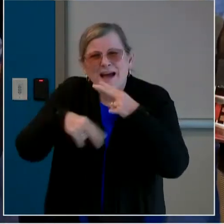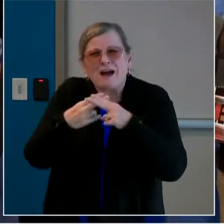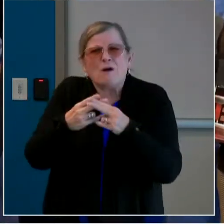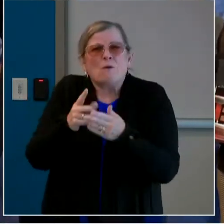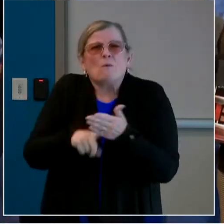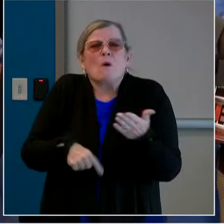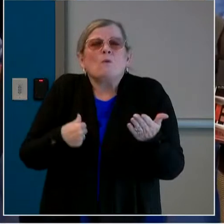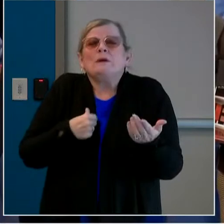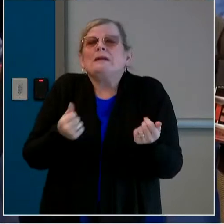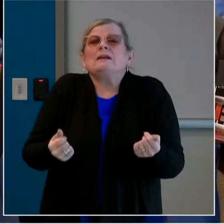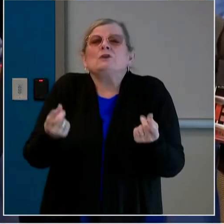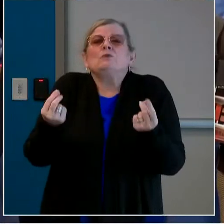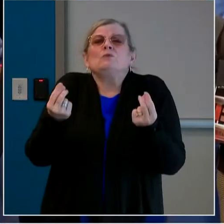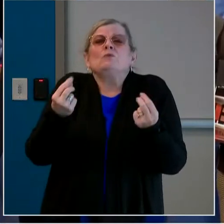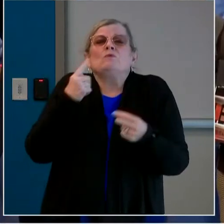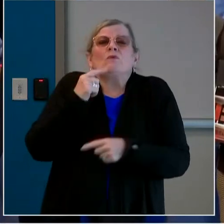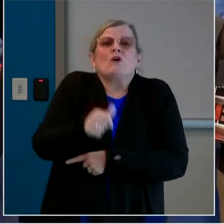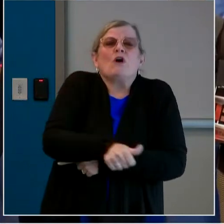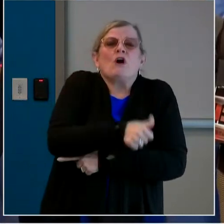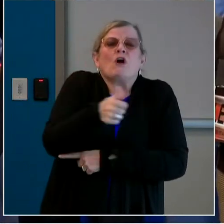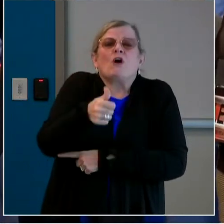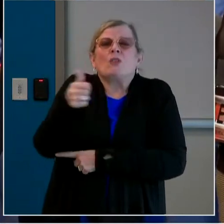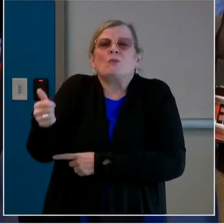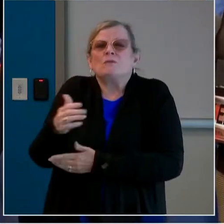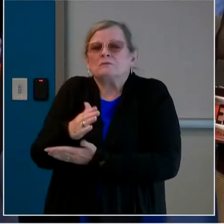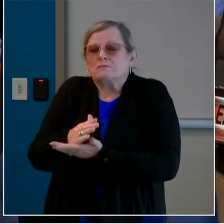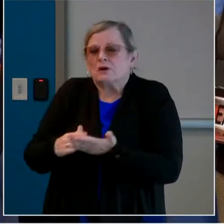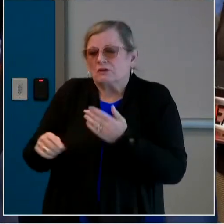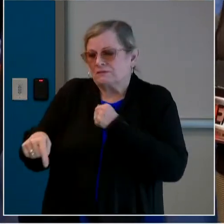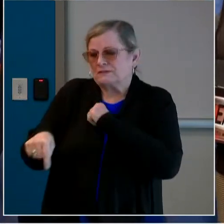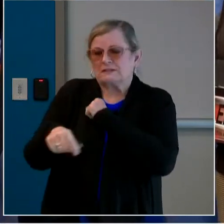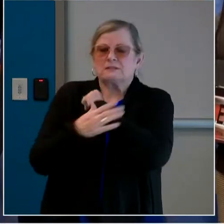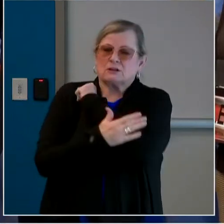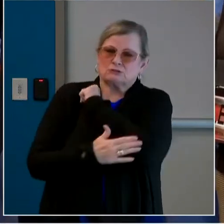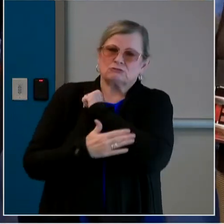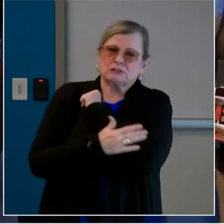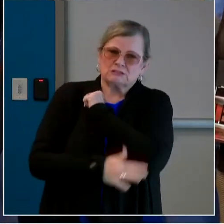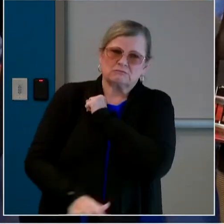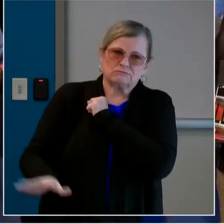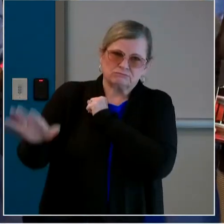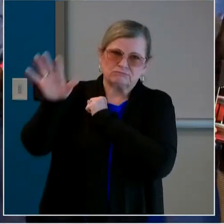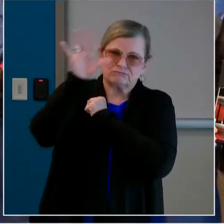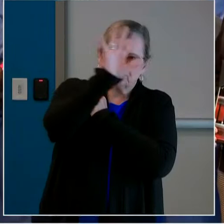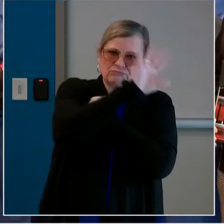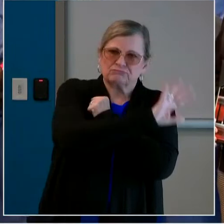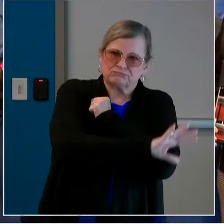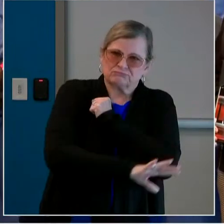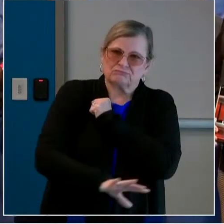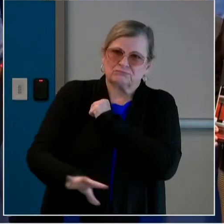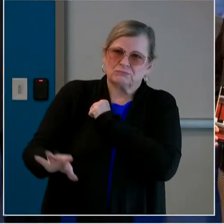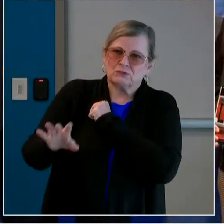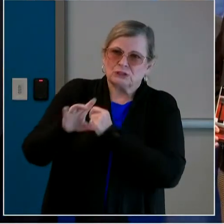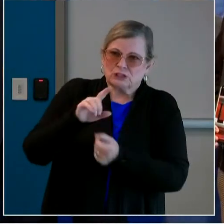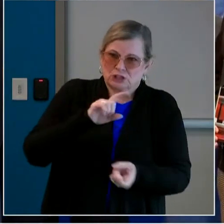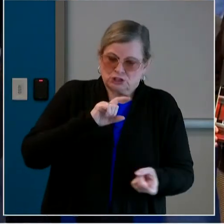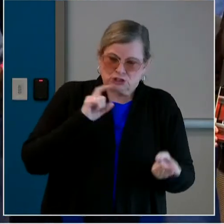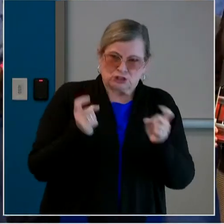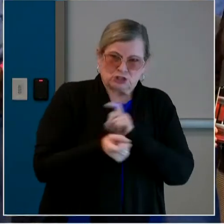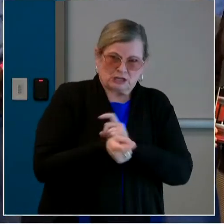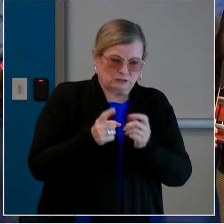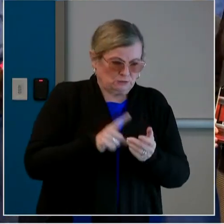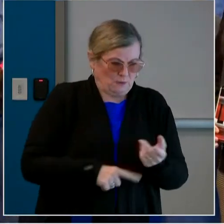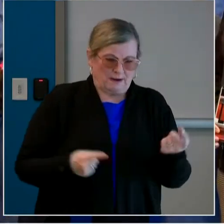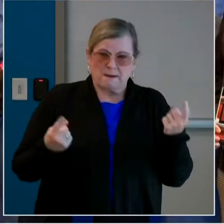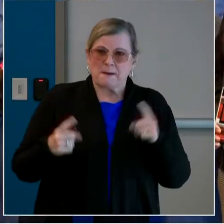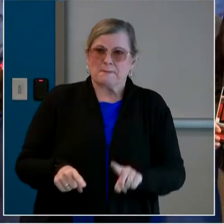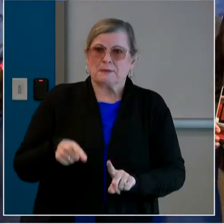in other parts of this country to turn this around. And you and I know